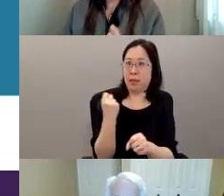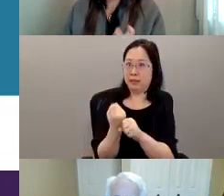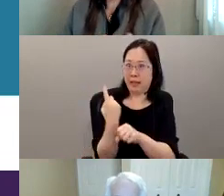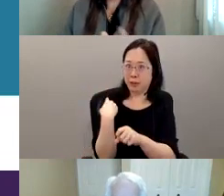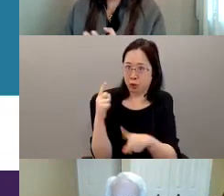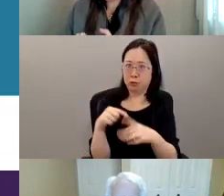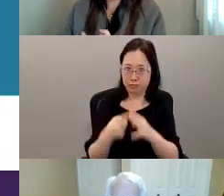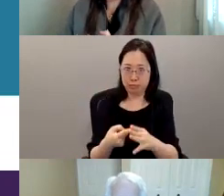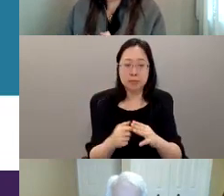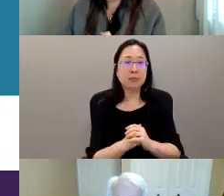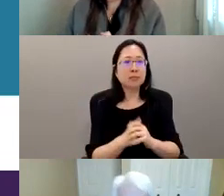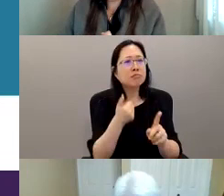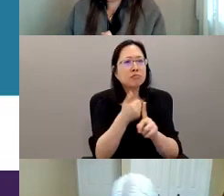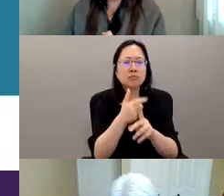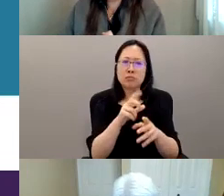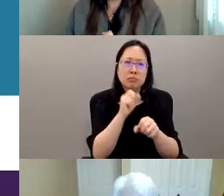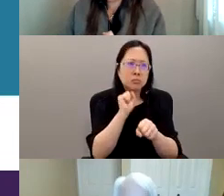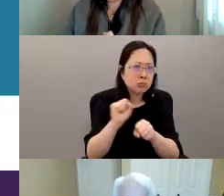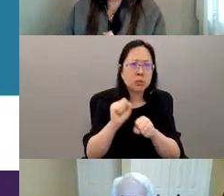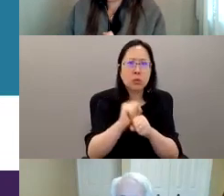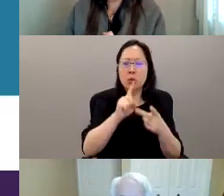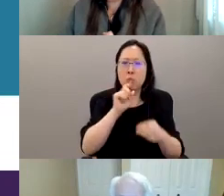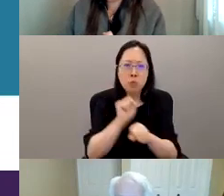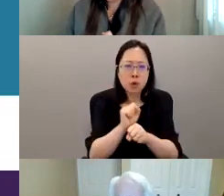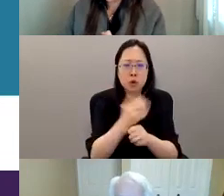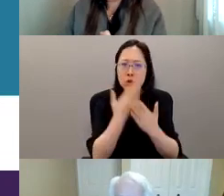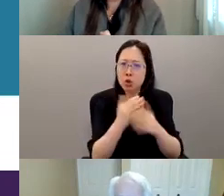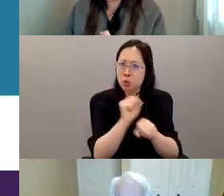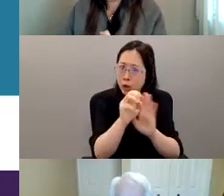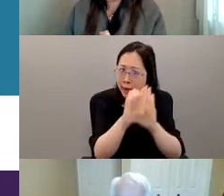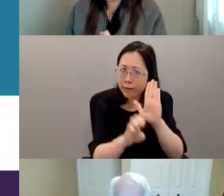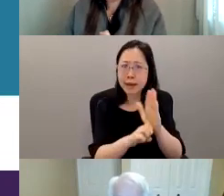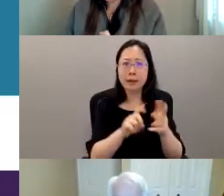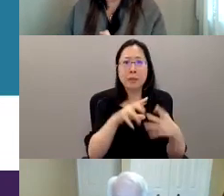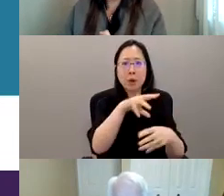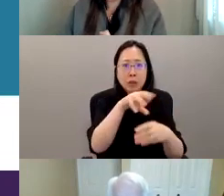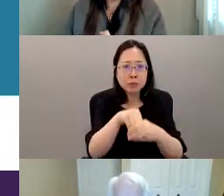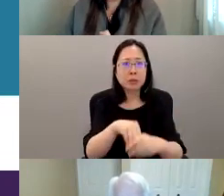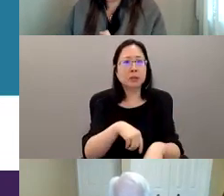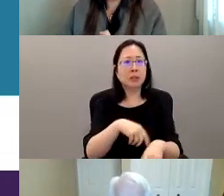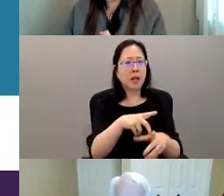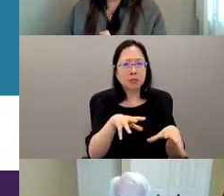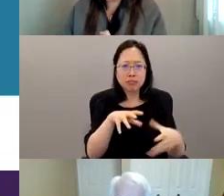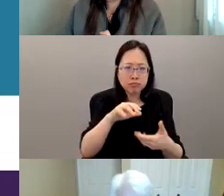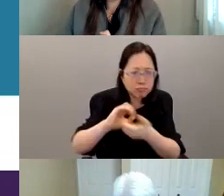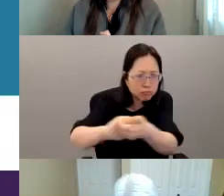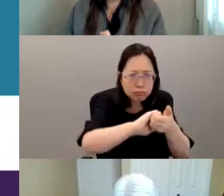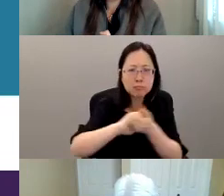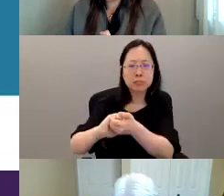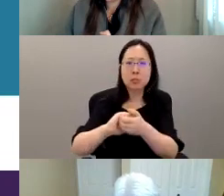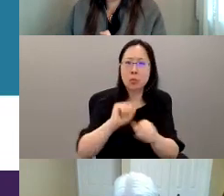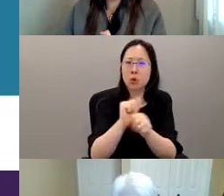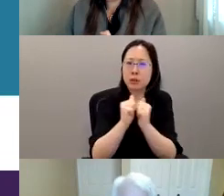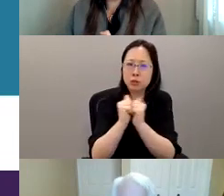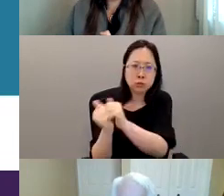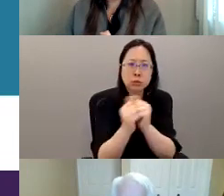ethic, participation in attending the network meetings monthly, and collaborating and working alongside many of the North